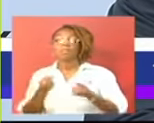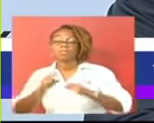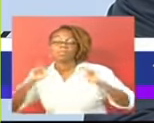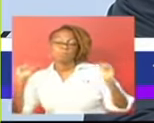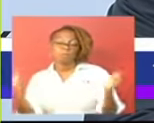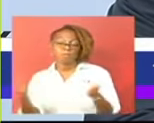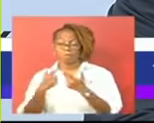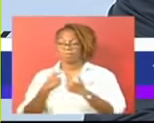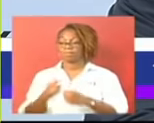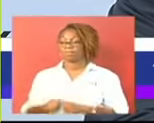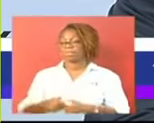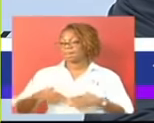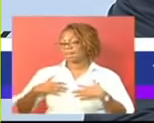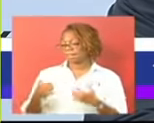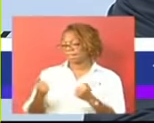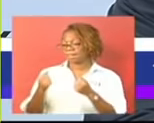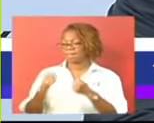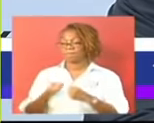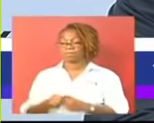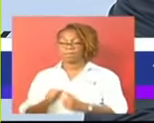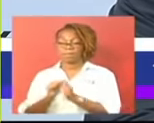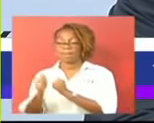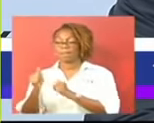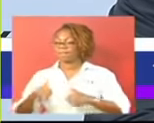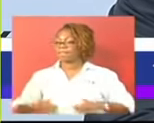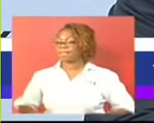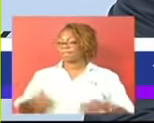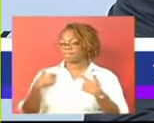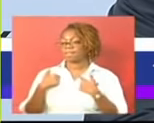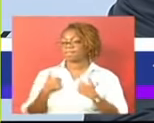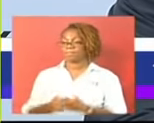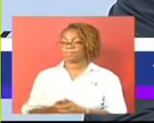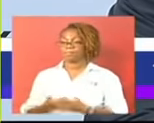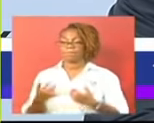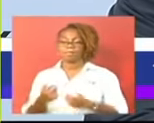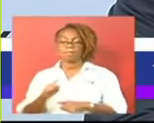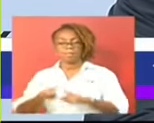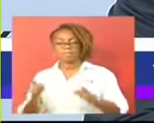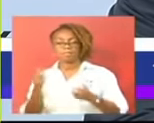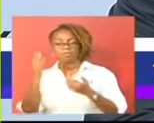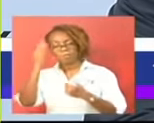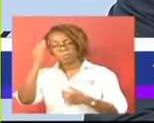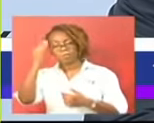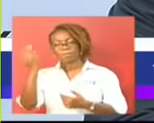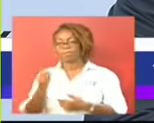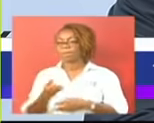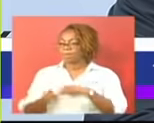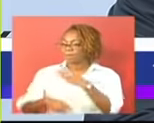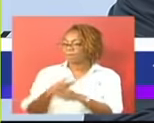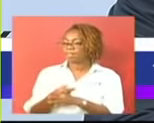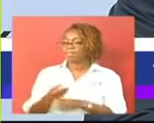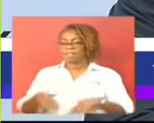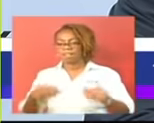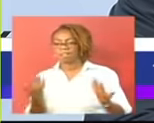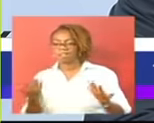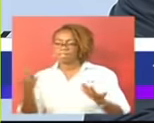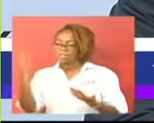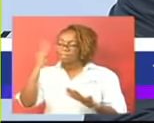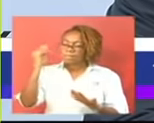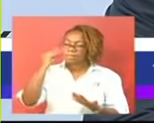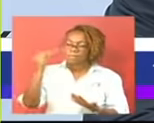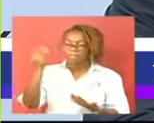hospital alive. In a global pandemic, that's never going to be the outcome. There will be a proportion of individuals who pass